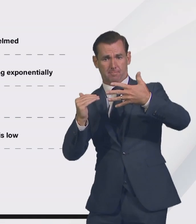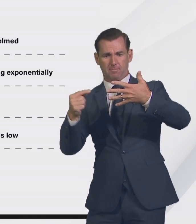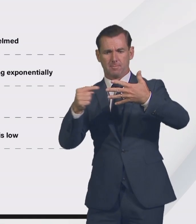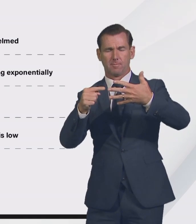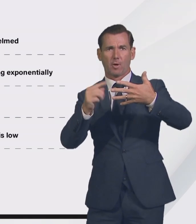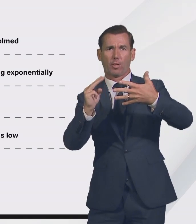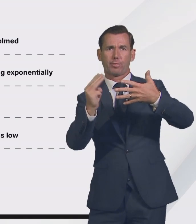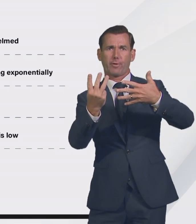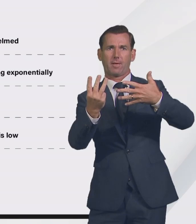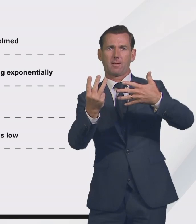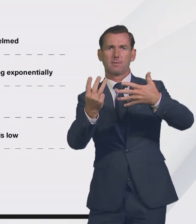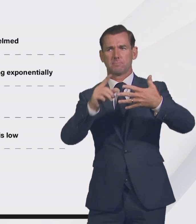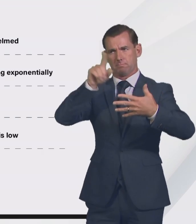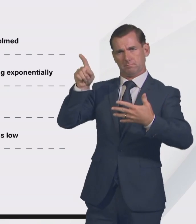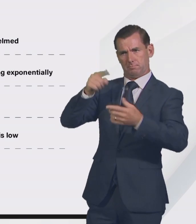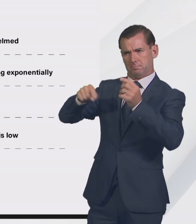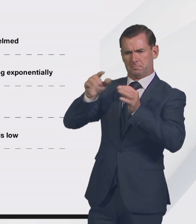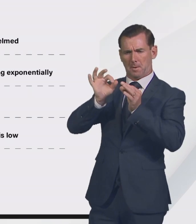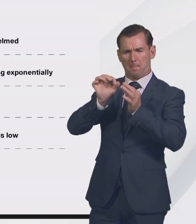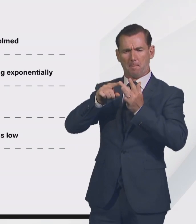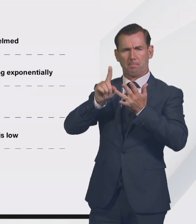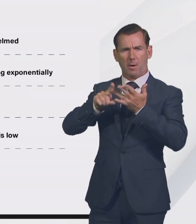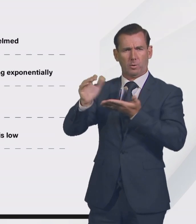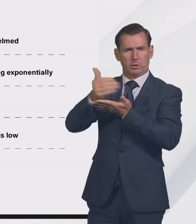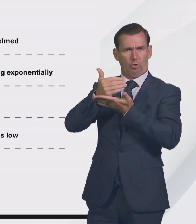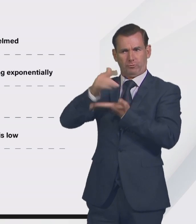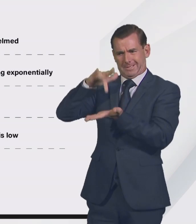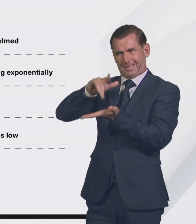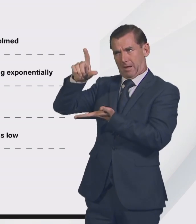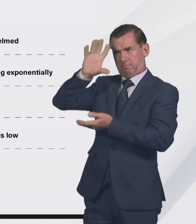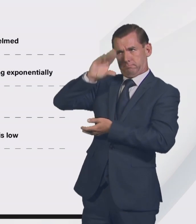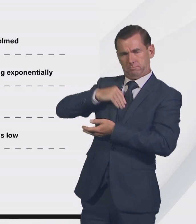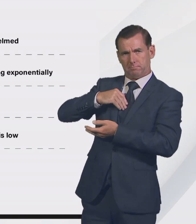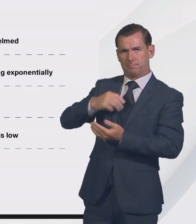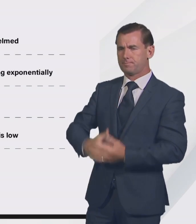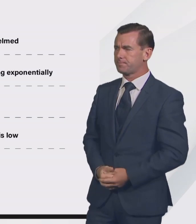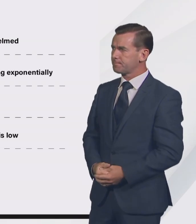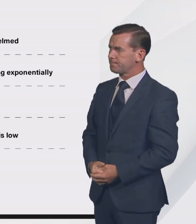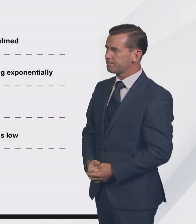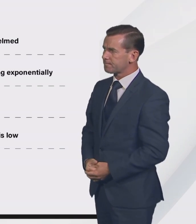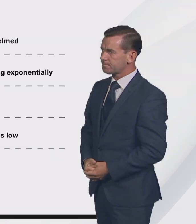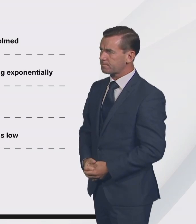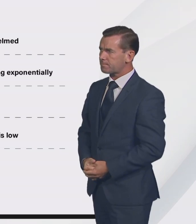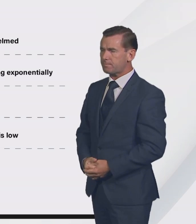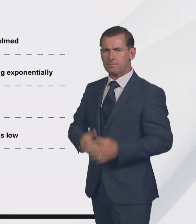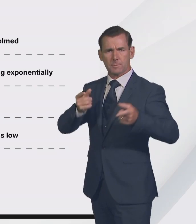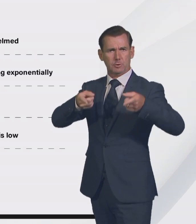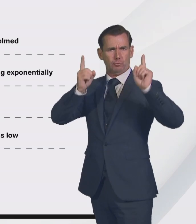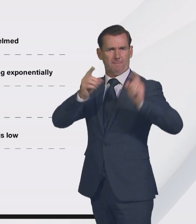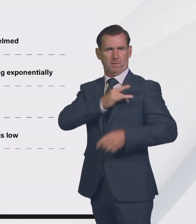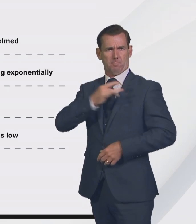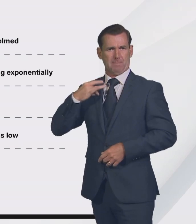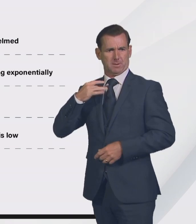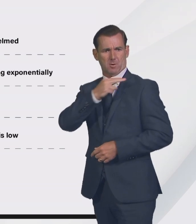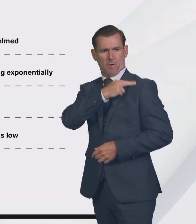as recommended by the Joint Biosecurity Centre. The chief medical officers for England, Scotland, Wales